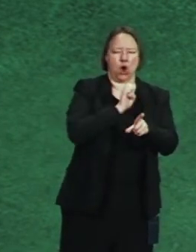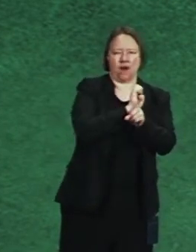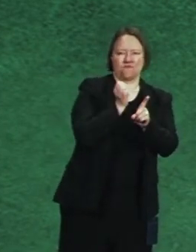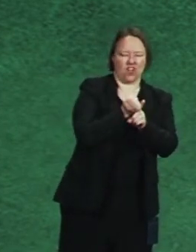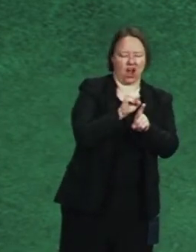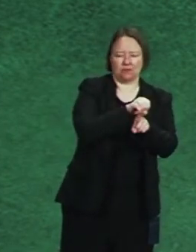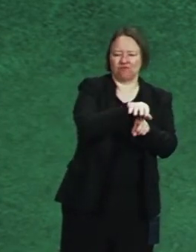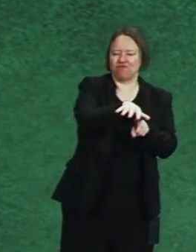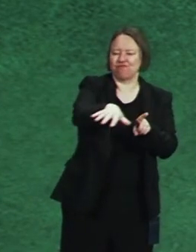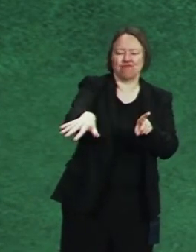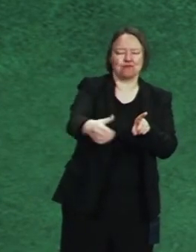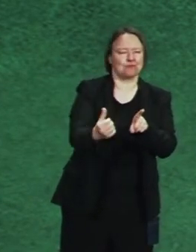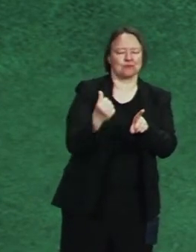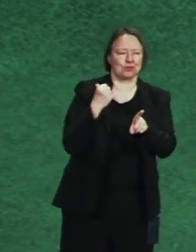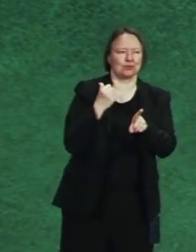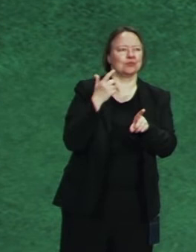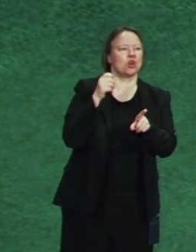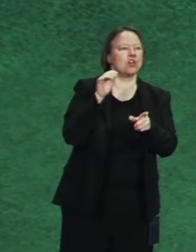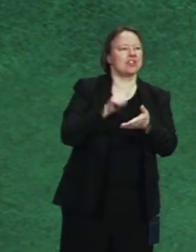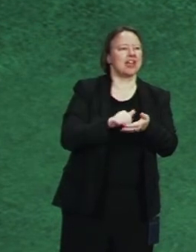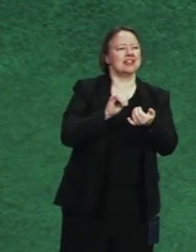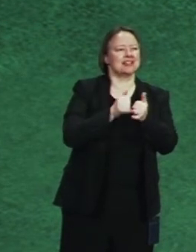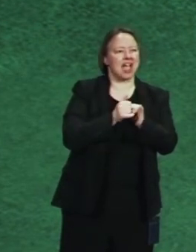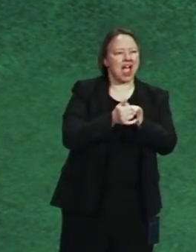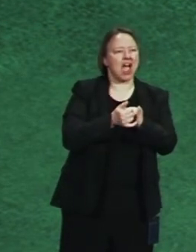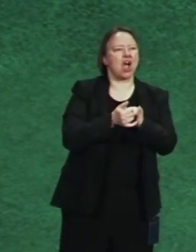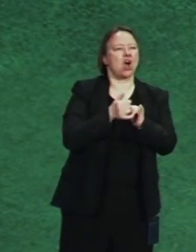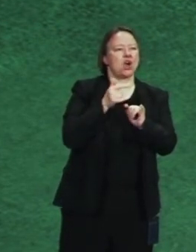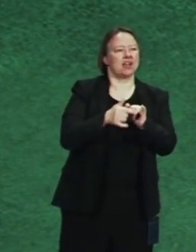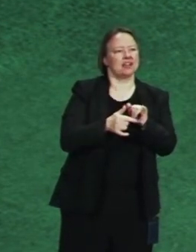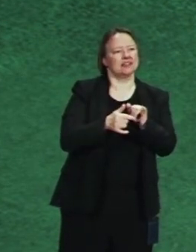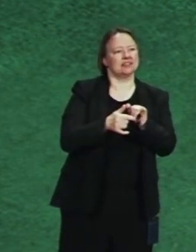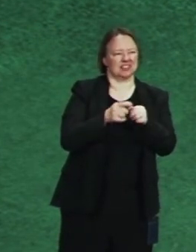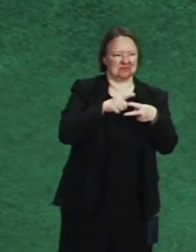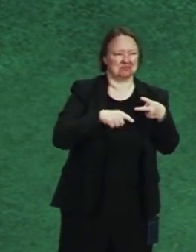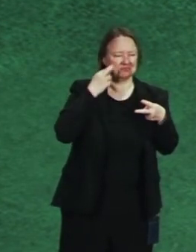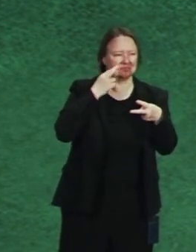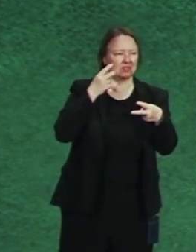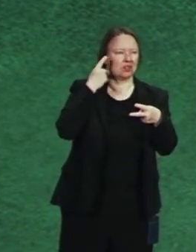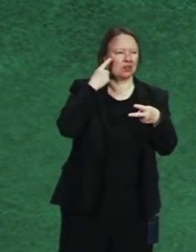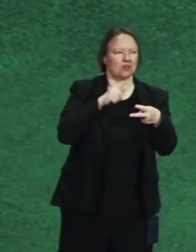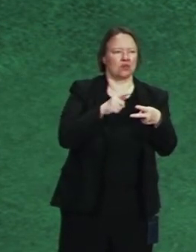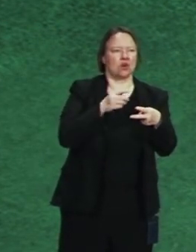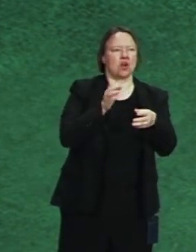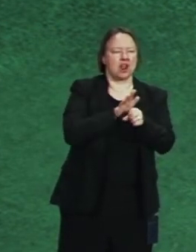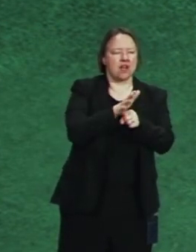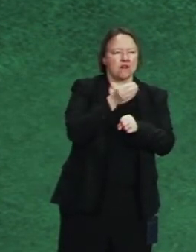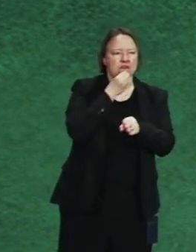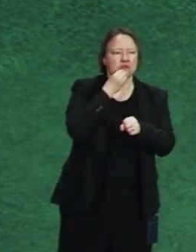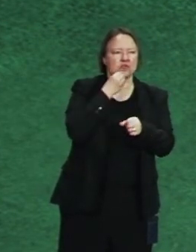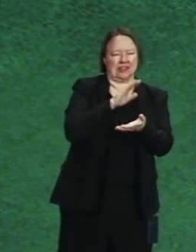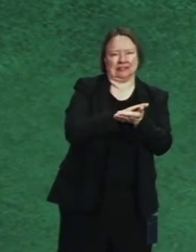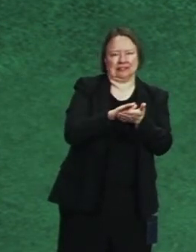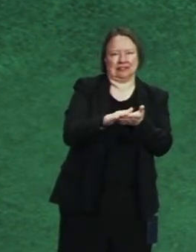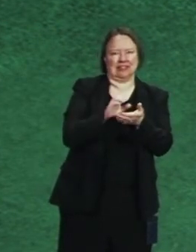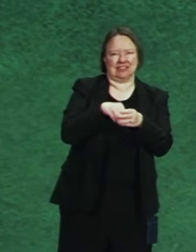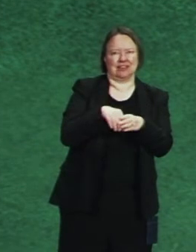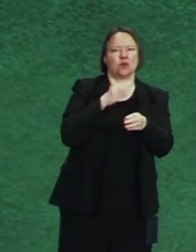further pollute our environment. So that's how we tackle the 2 goals of food and then water, cleaning our waters.